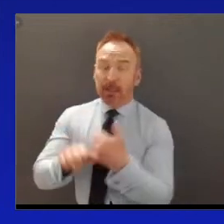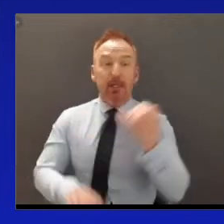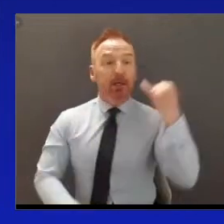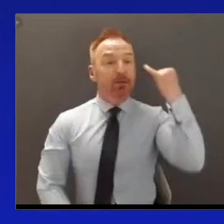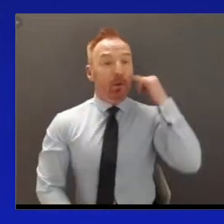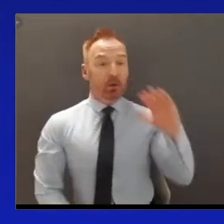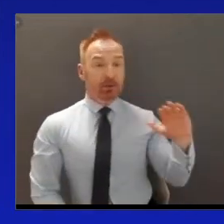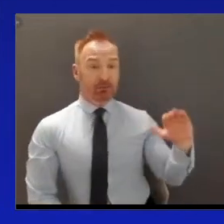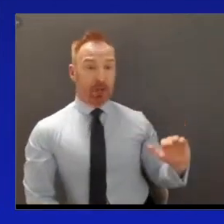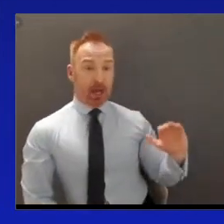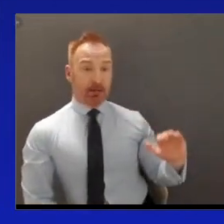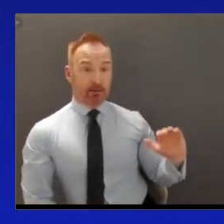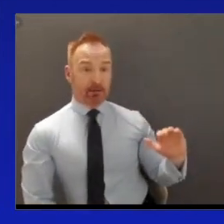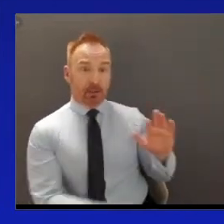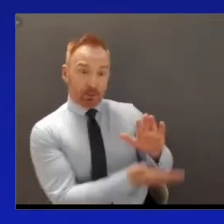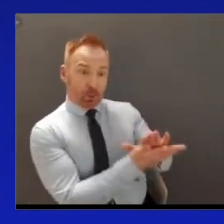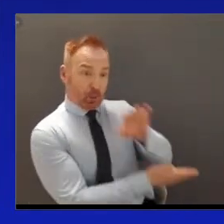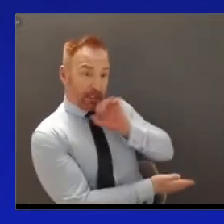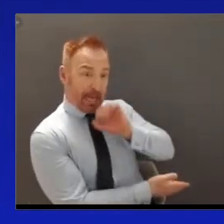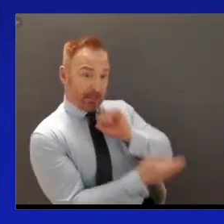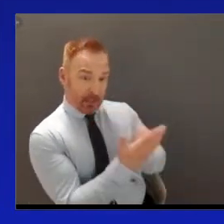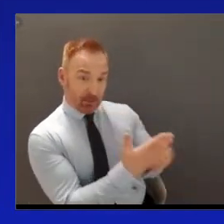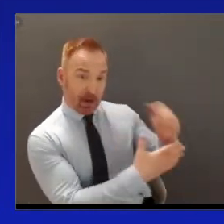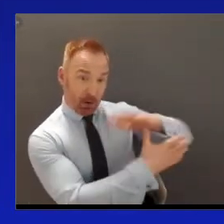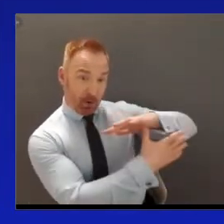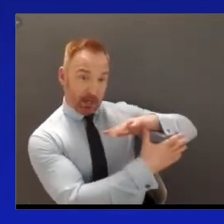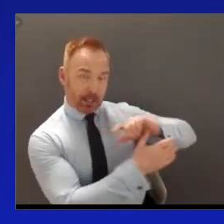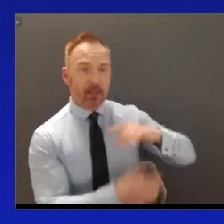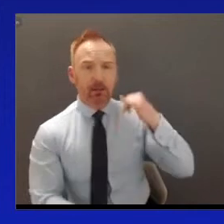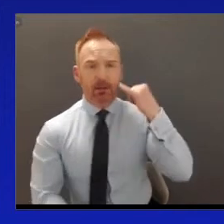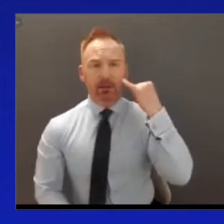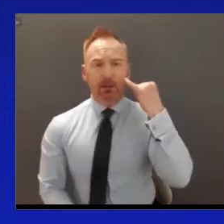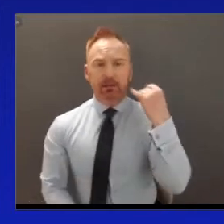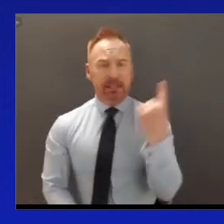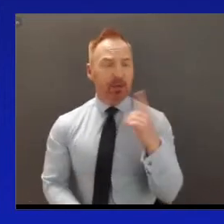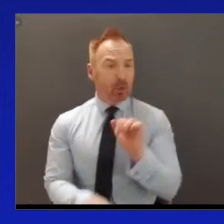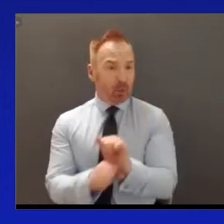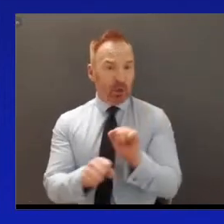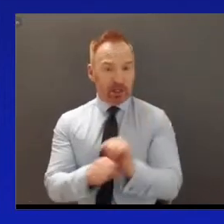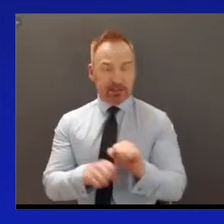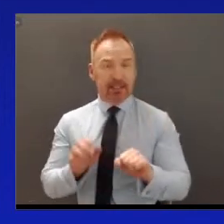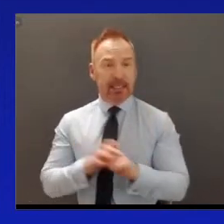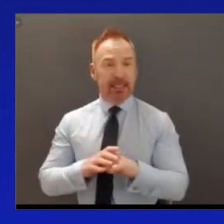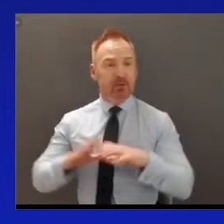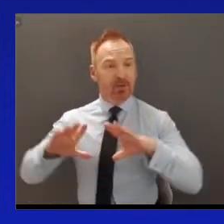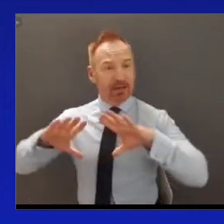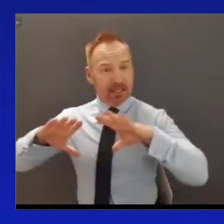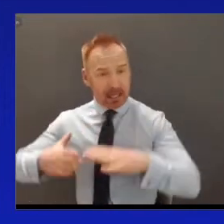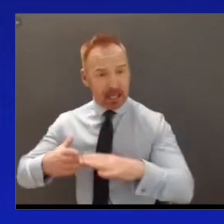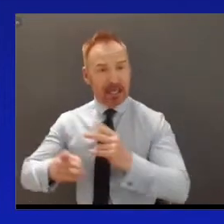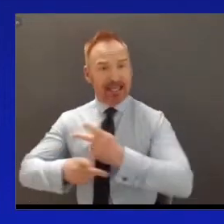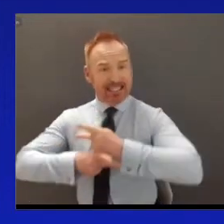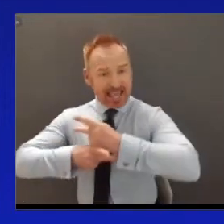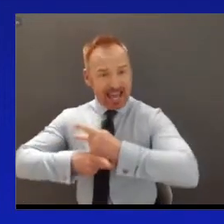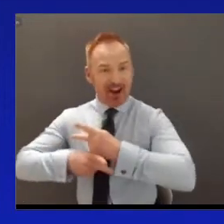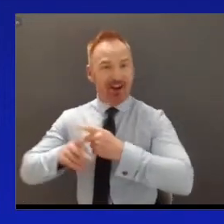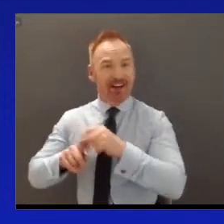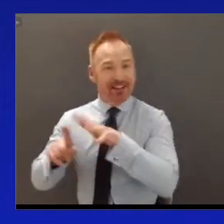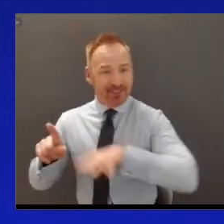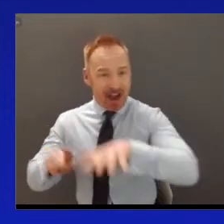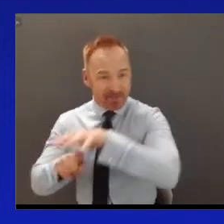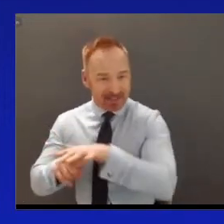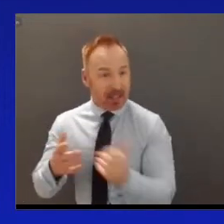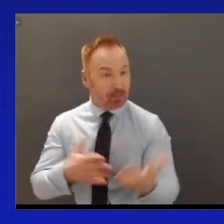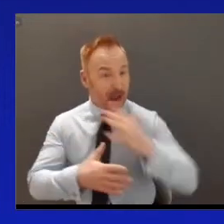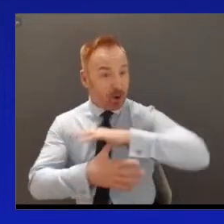child, we do that as a priority. If it's somebody who works in a congregate care setting, we do that as a priority. If it's a